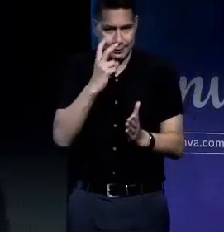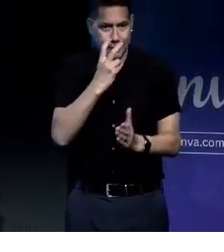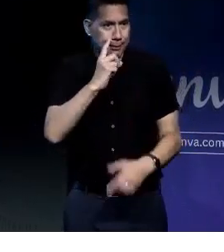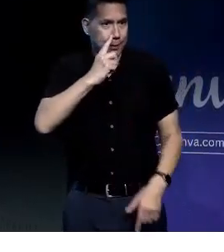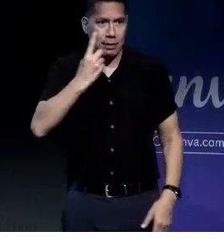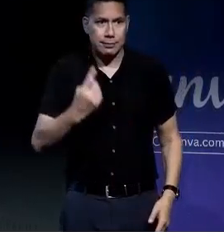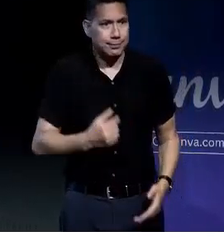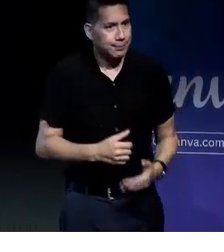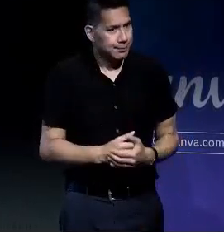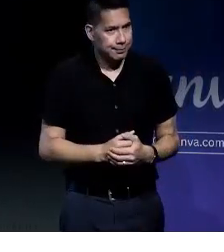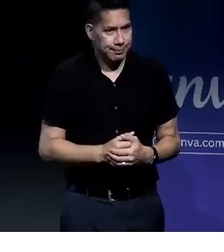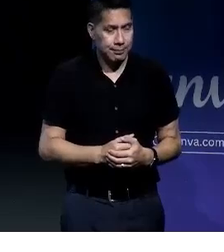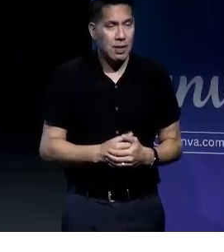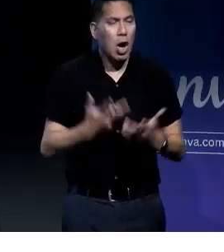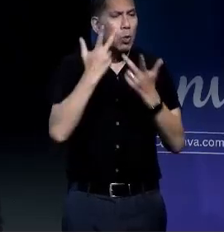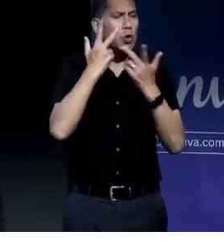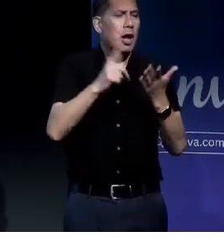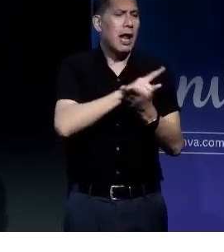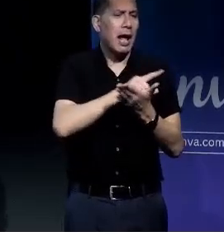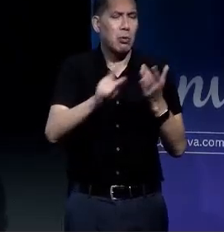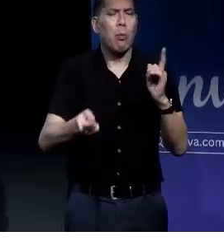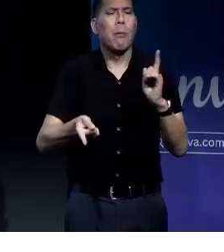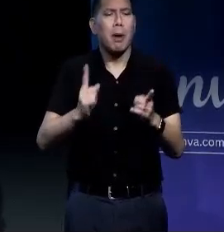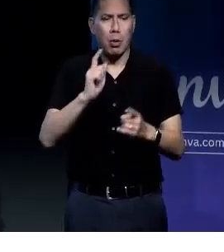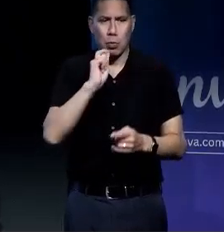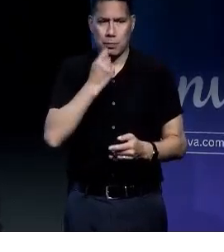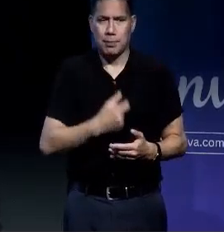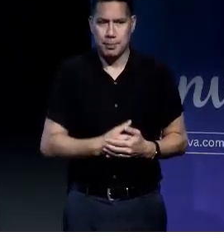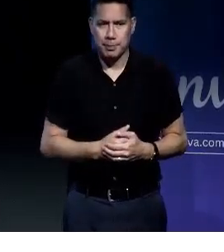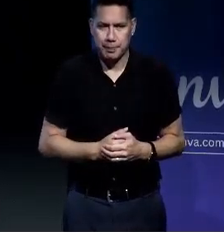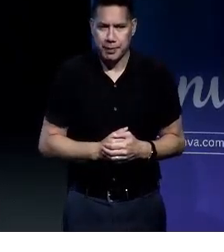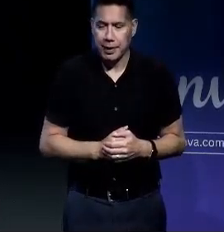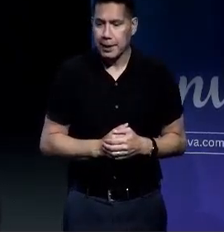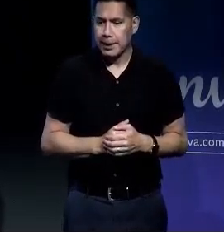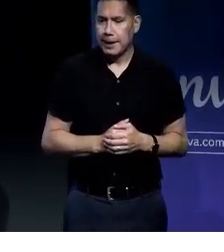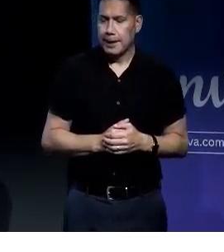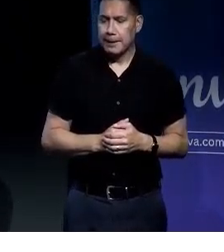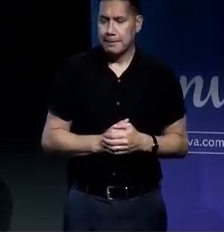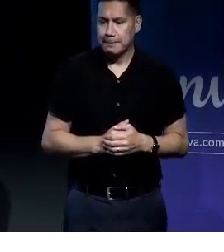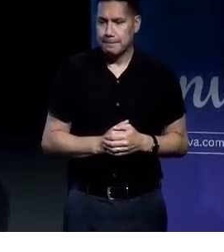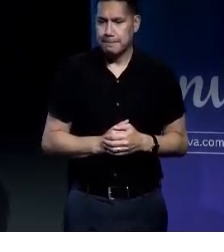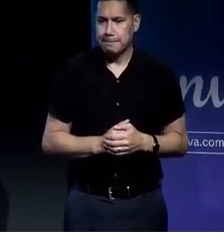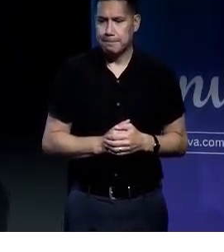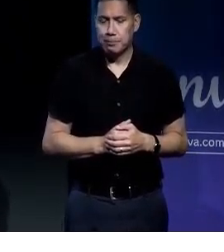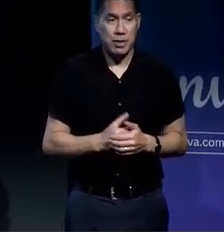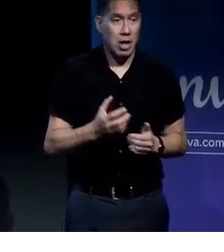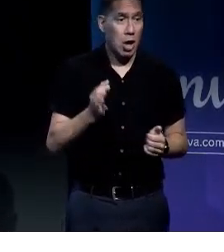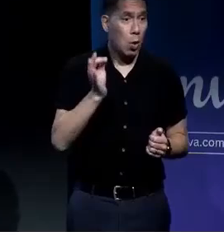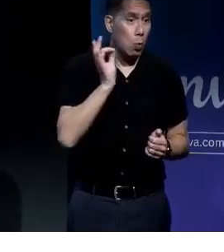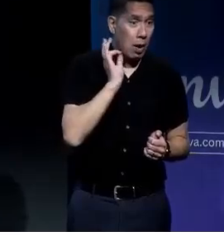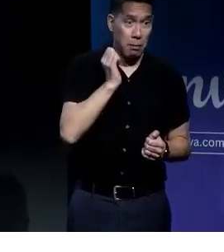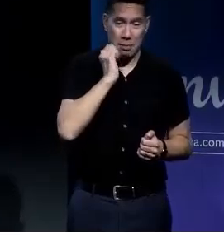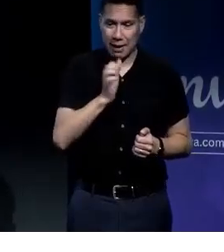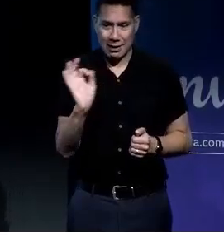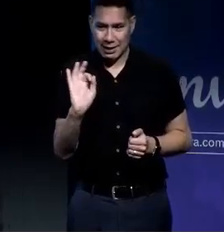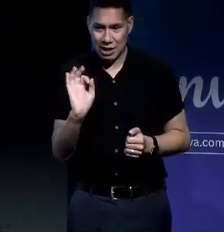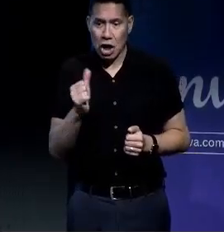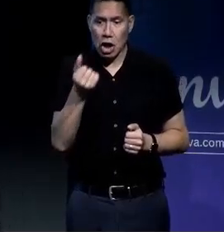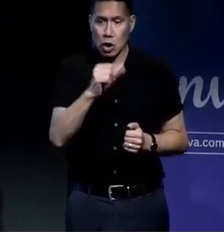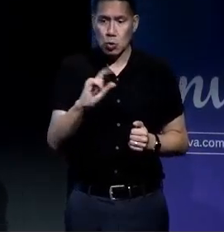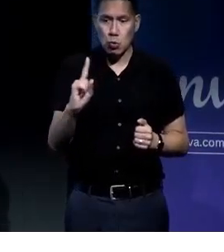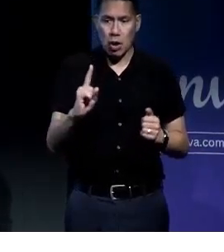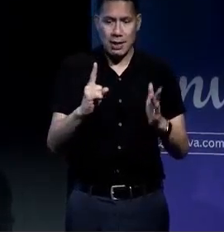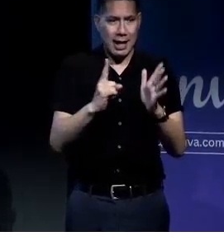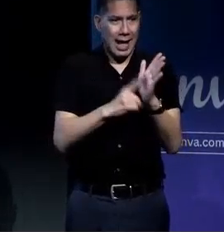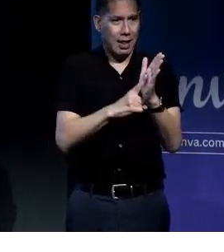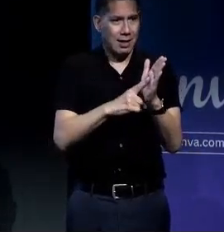This will make a little more sense when I show you the alternative. Instead of using white and black, I use a scale called LCH.